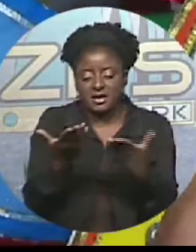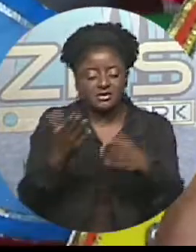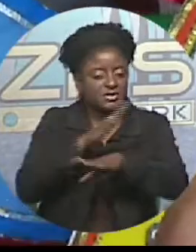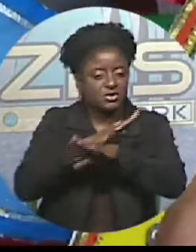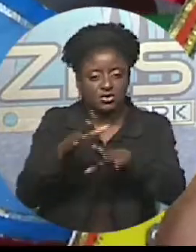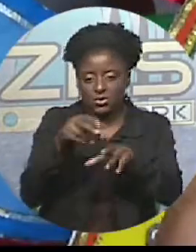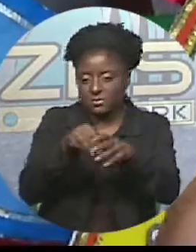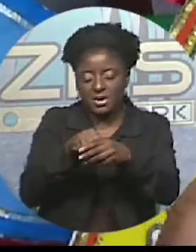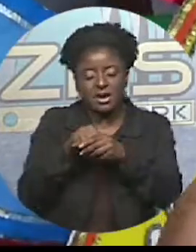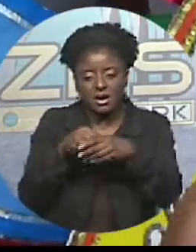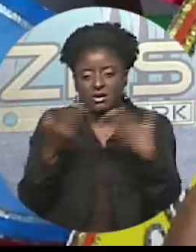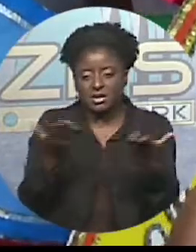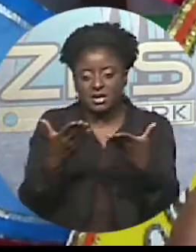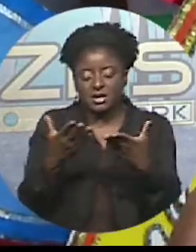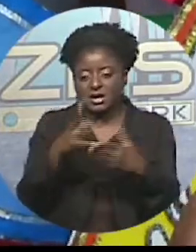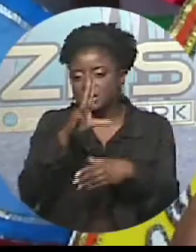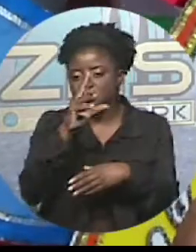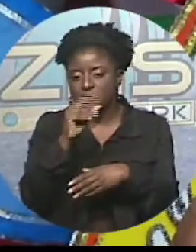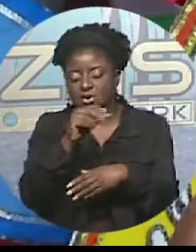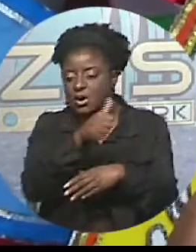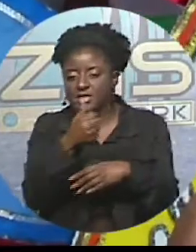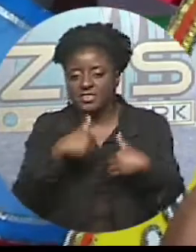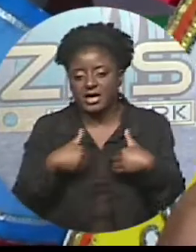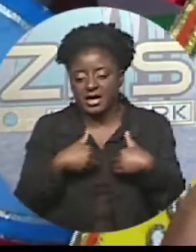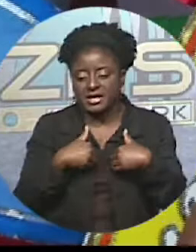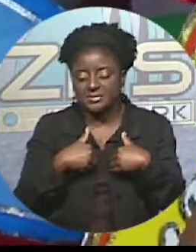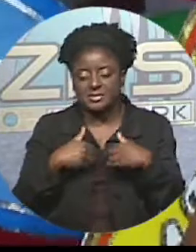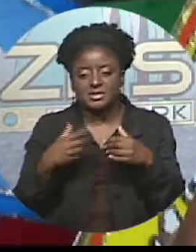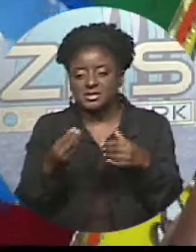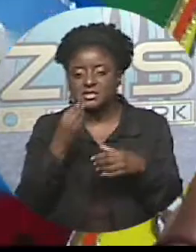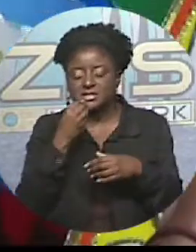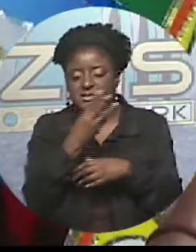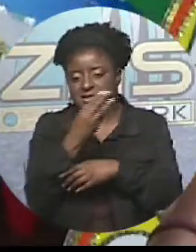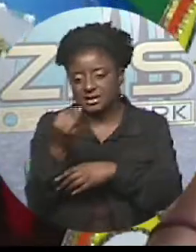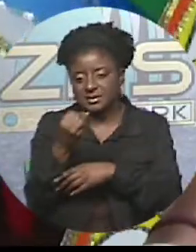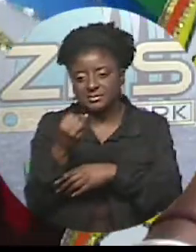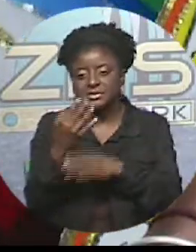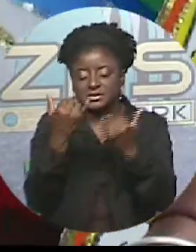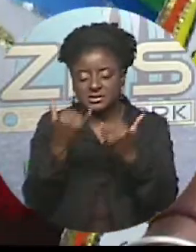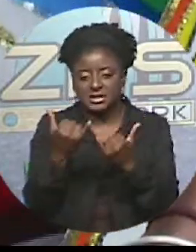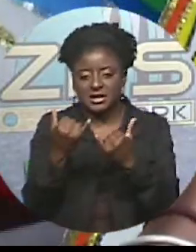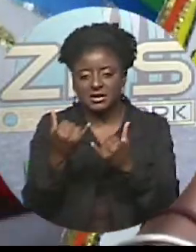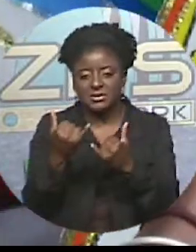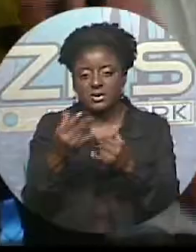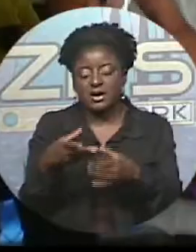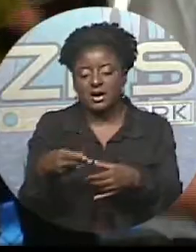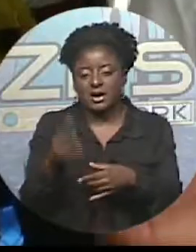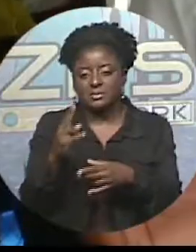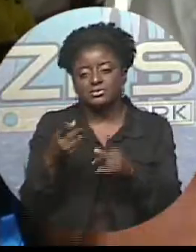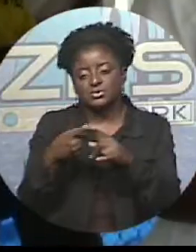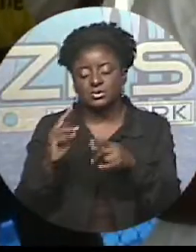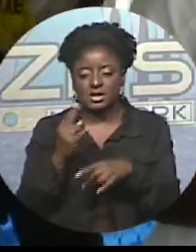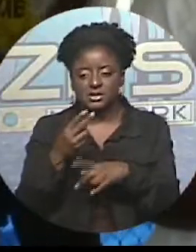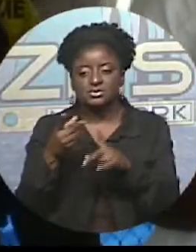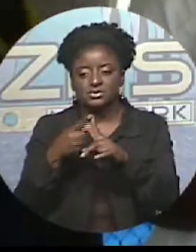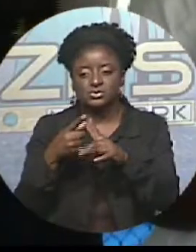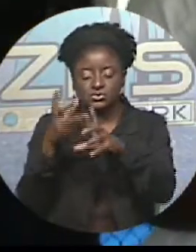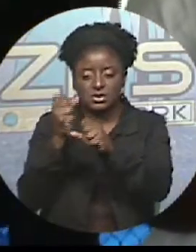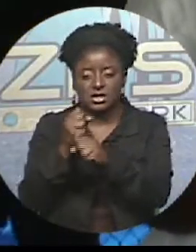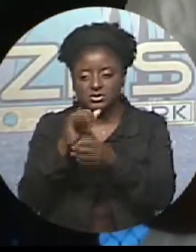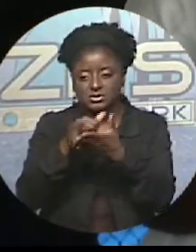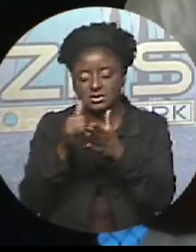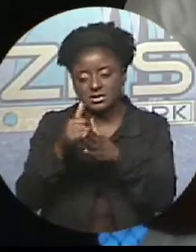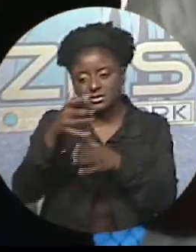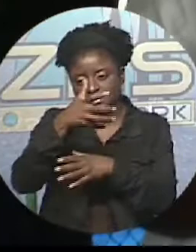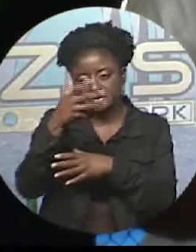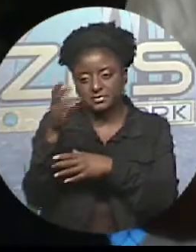have no predators. So that's why it's now up to us as the Bahamians to become the predators to these lionfish. Right now we have facts about the